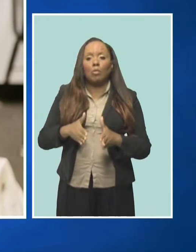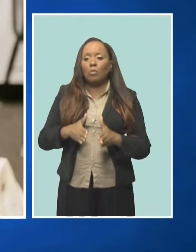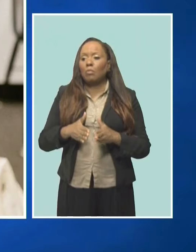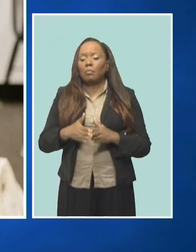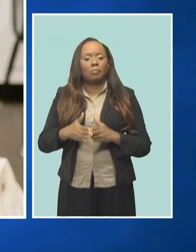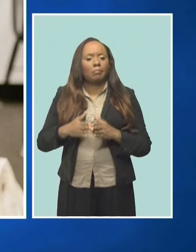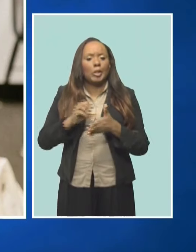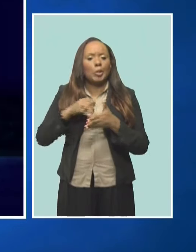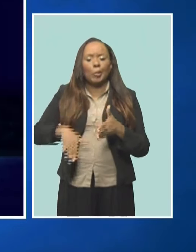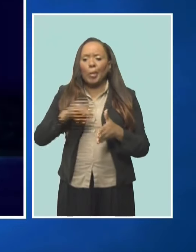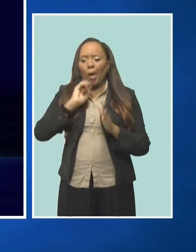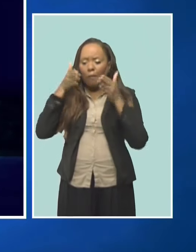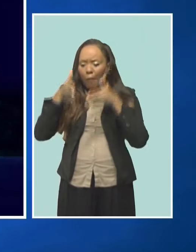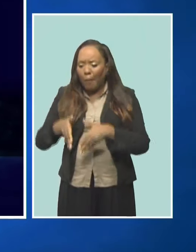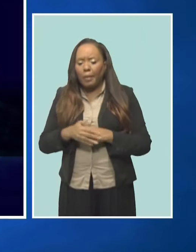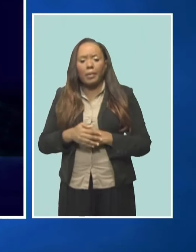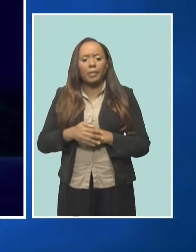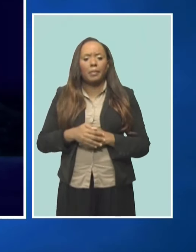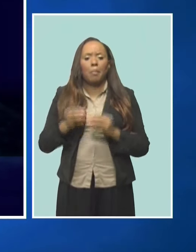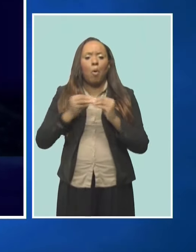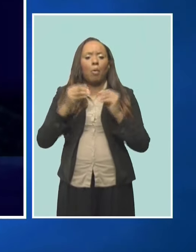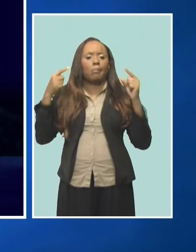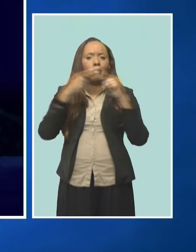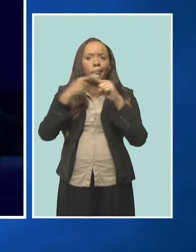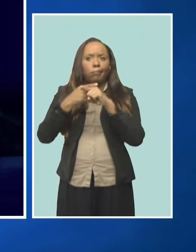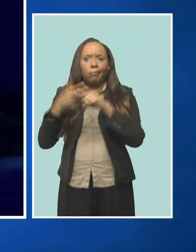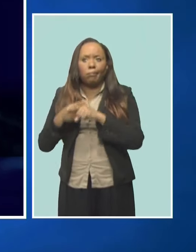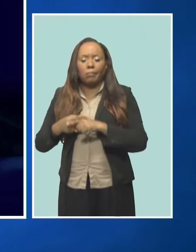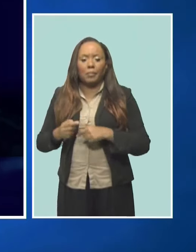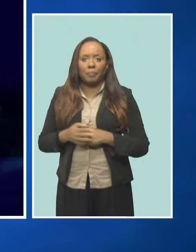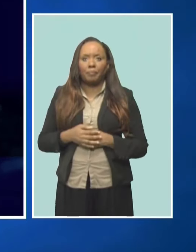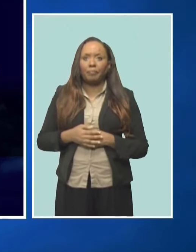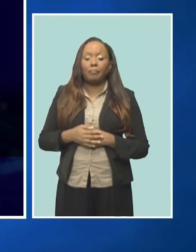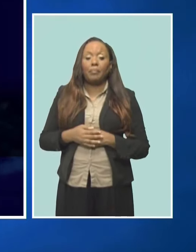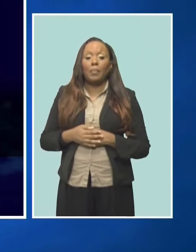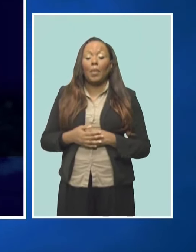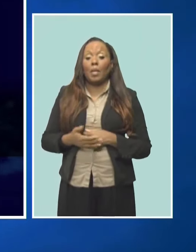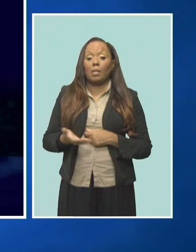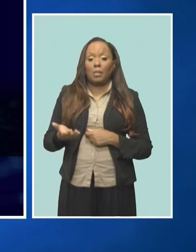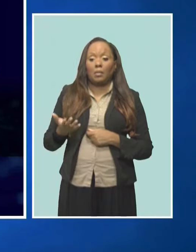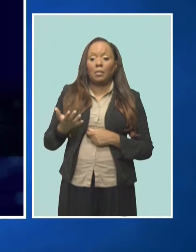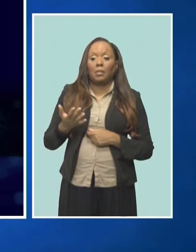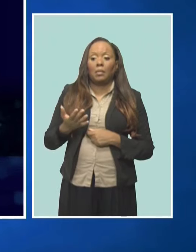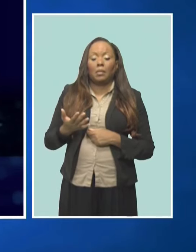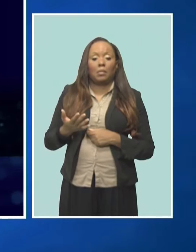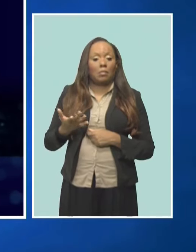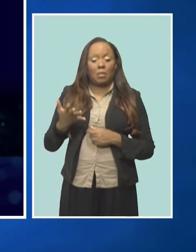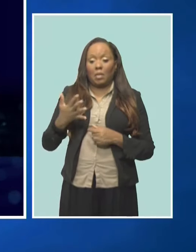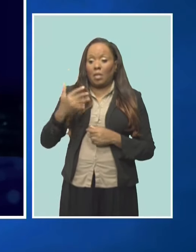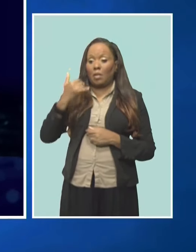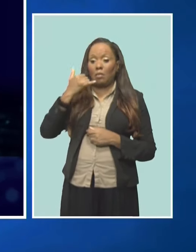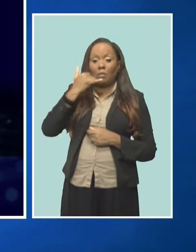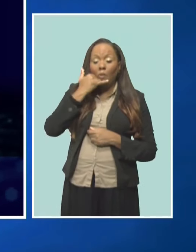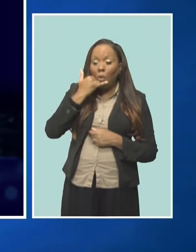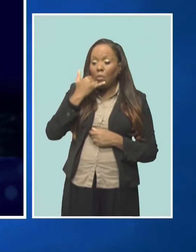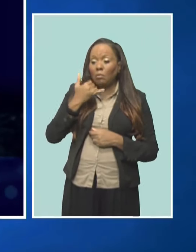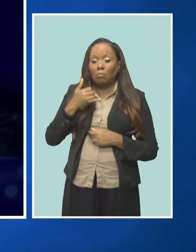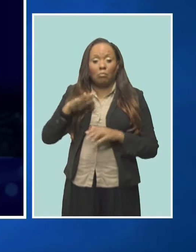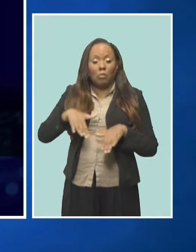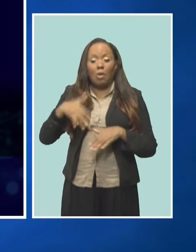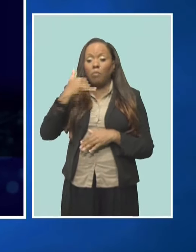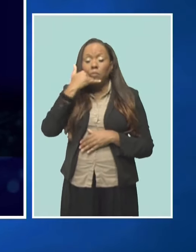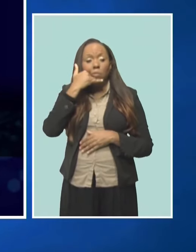student conflict. Additionally, evidence shows that phones in schools can divert students' attention from lessons, leading to